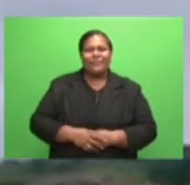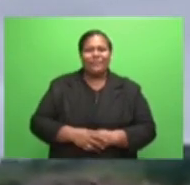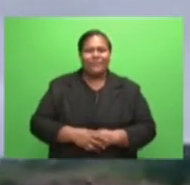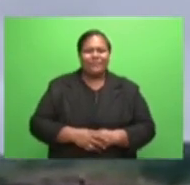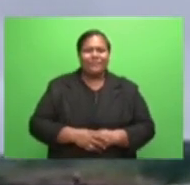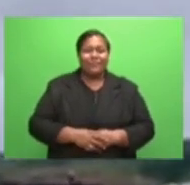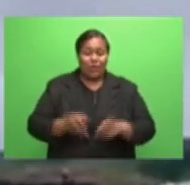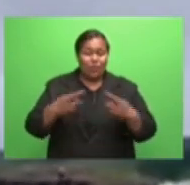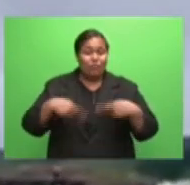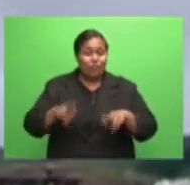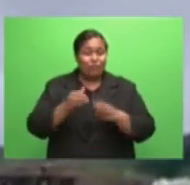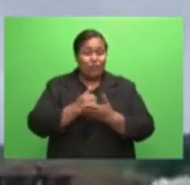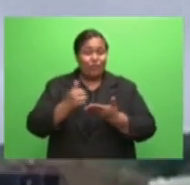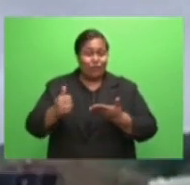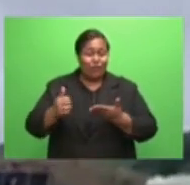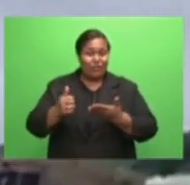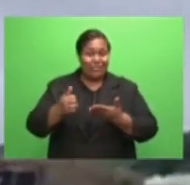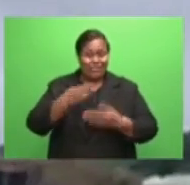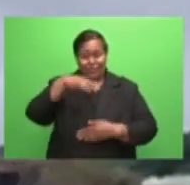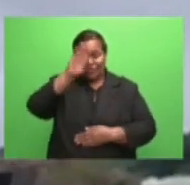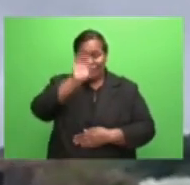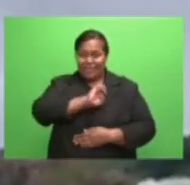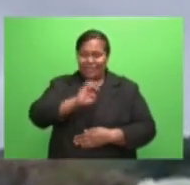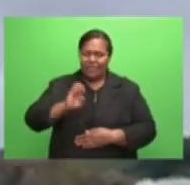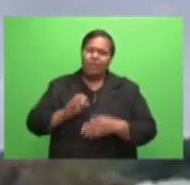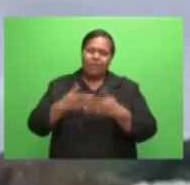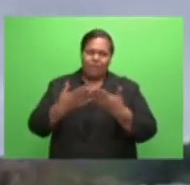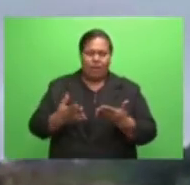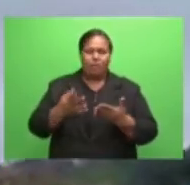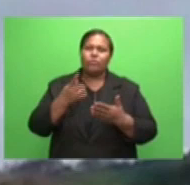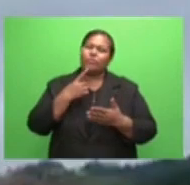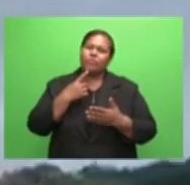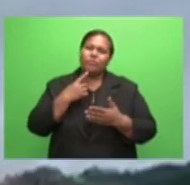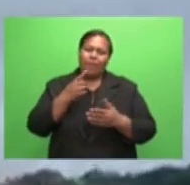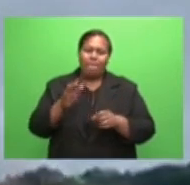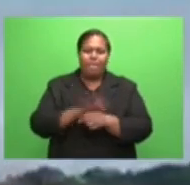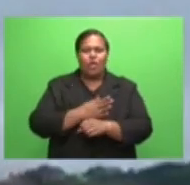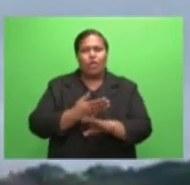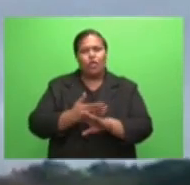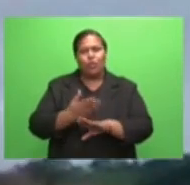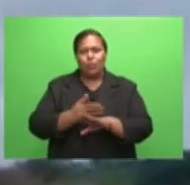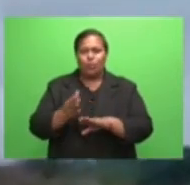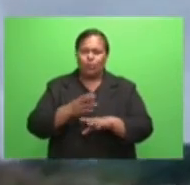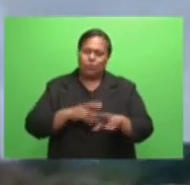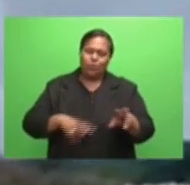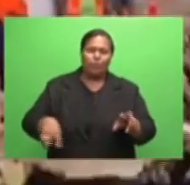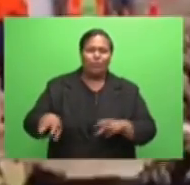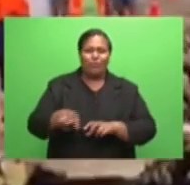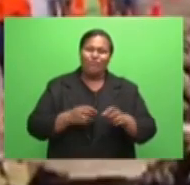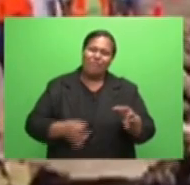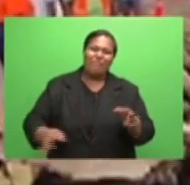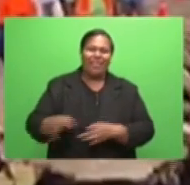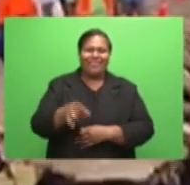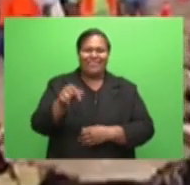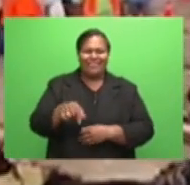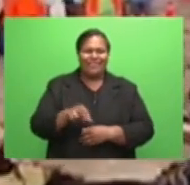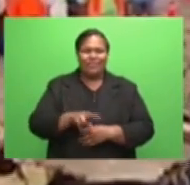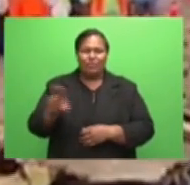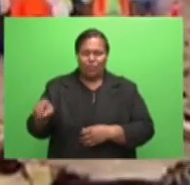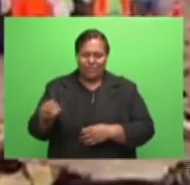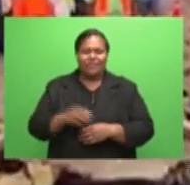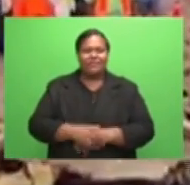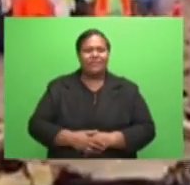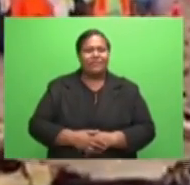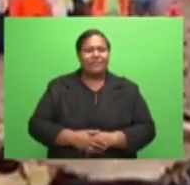Officer Jonathan Moore confirms they are replacing the existing crossing with a 60-meter box culvert. He says this will improve access for